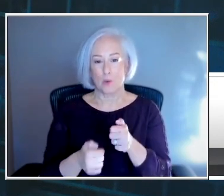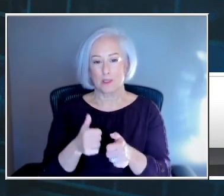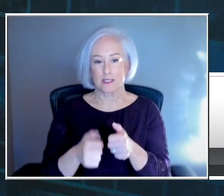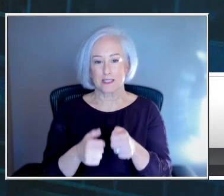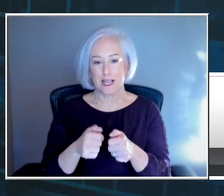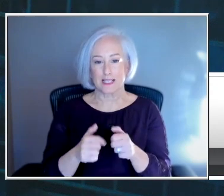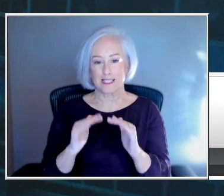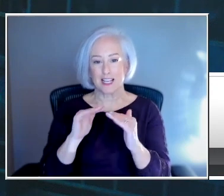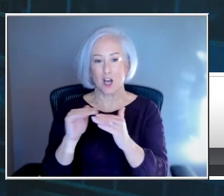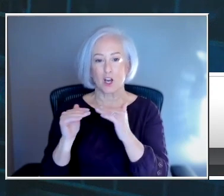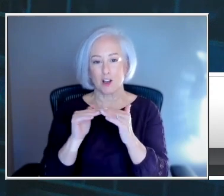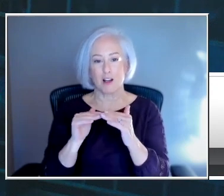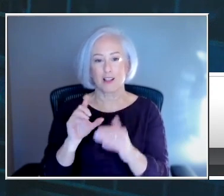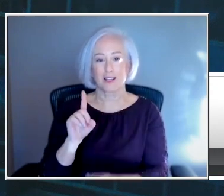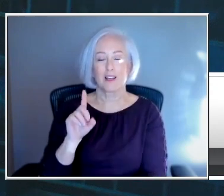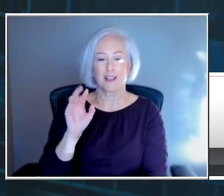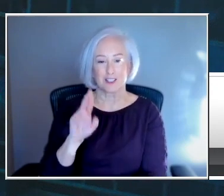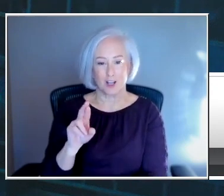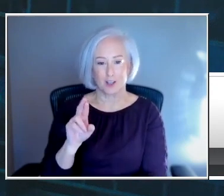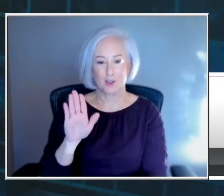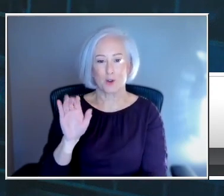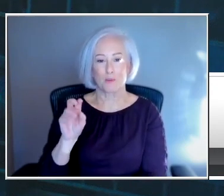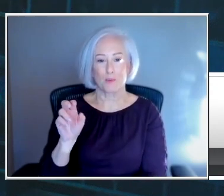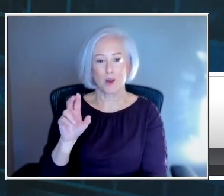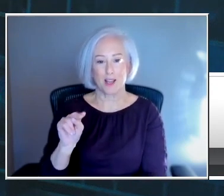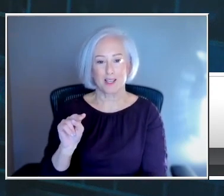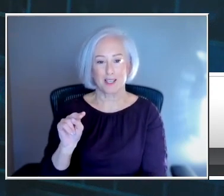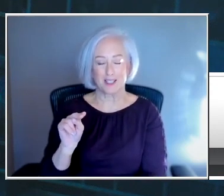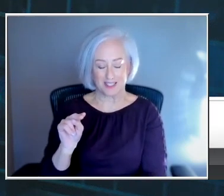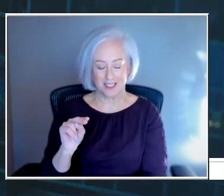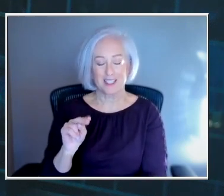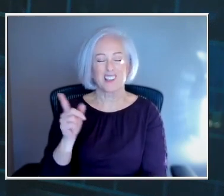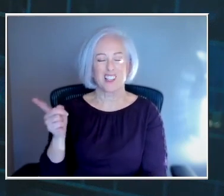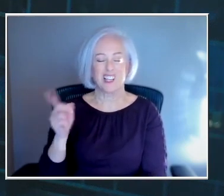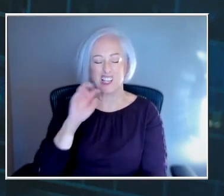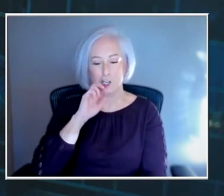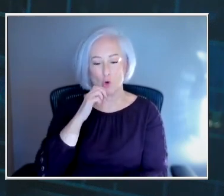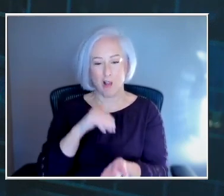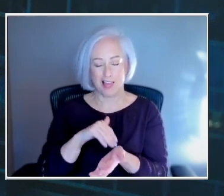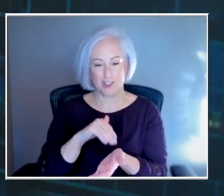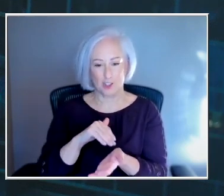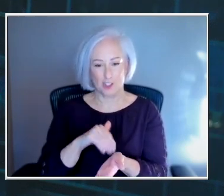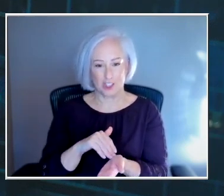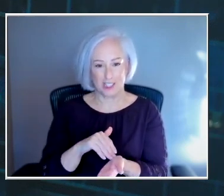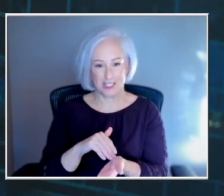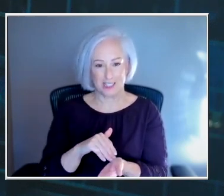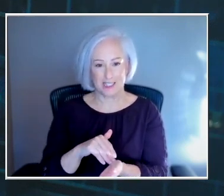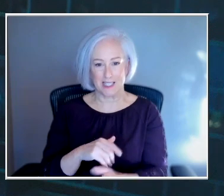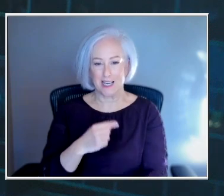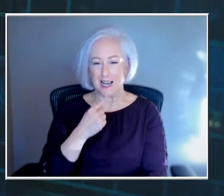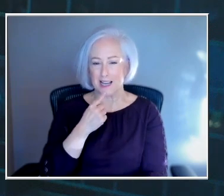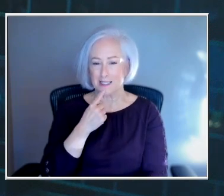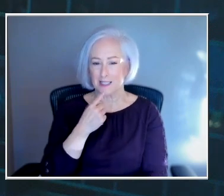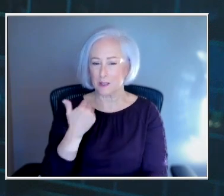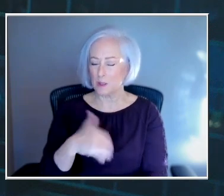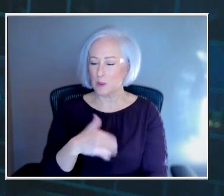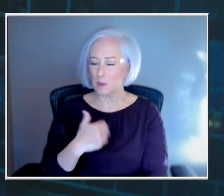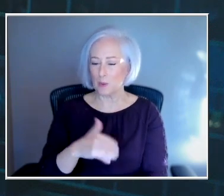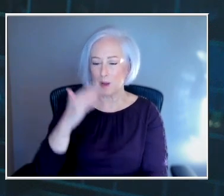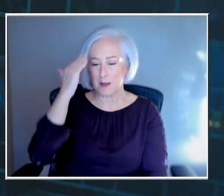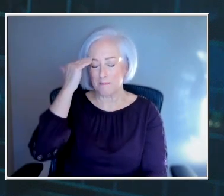Brennan Biddle. Of course, she's a neurologist, and I was telling her that my head is exploding, it's